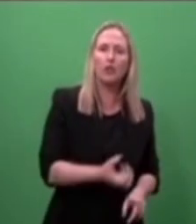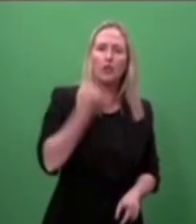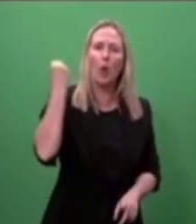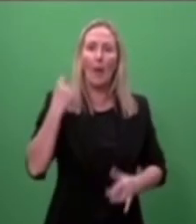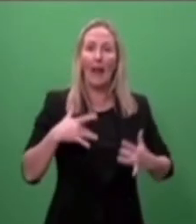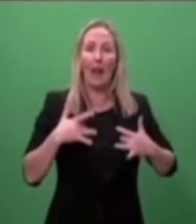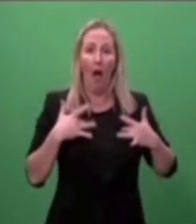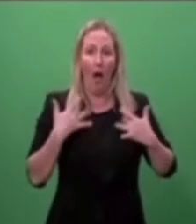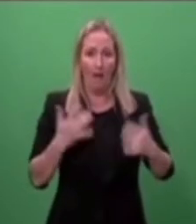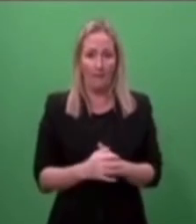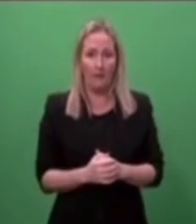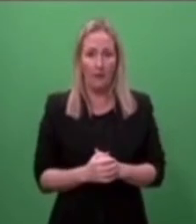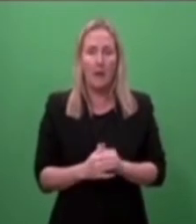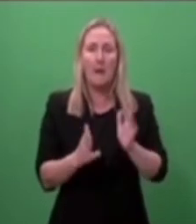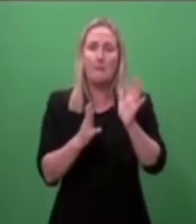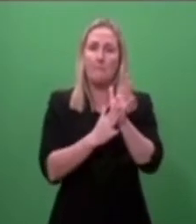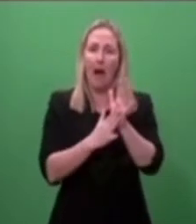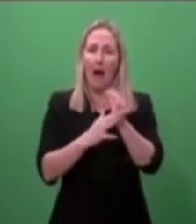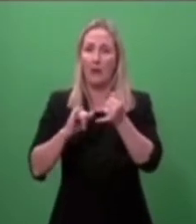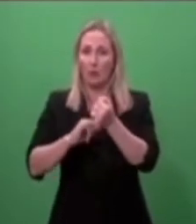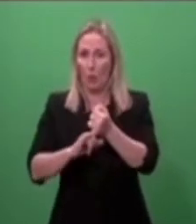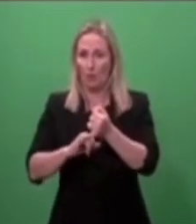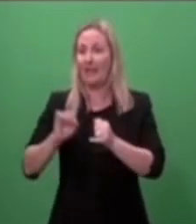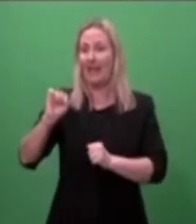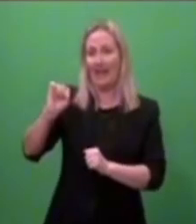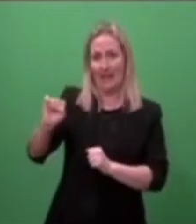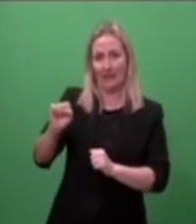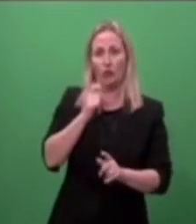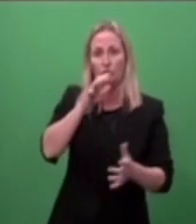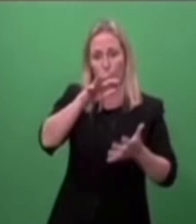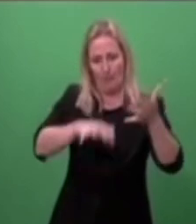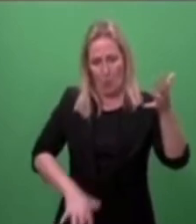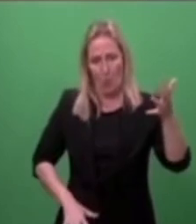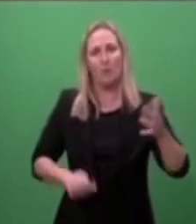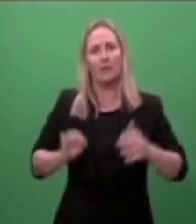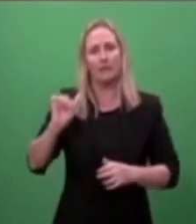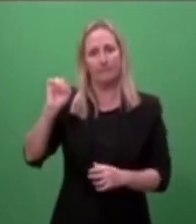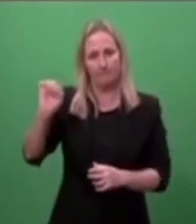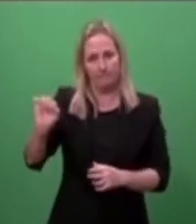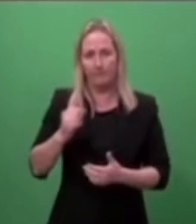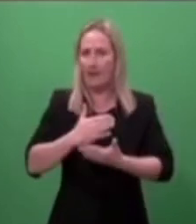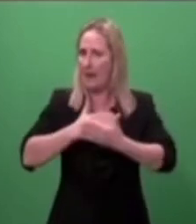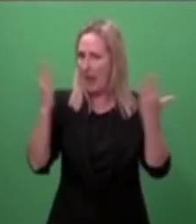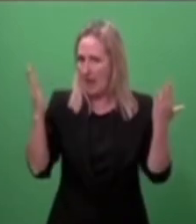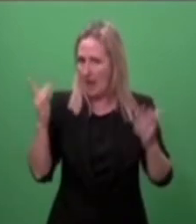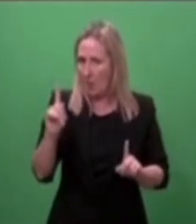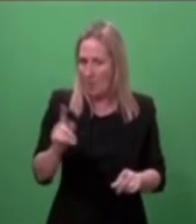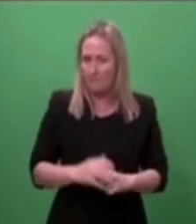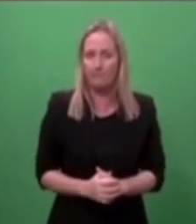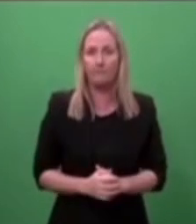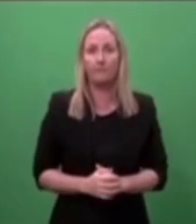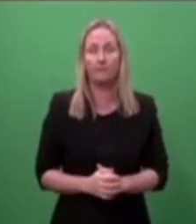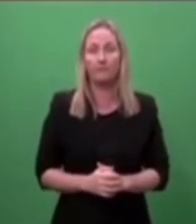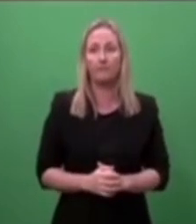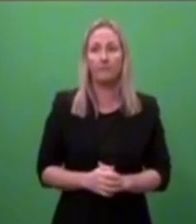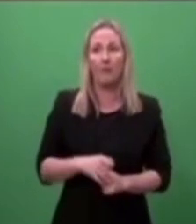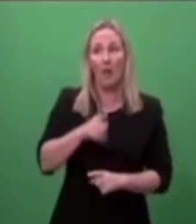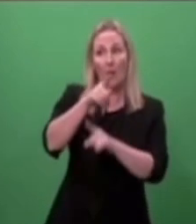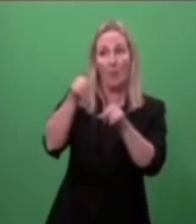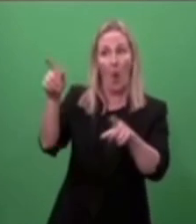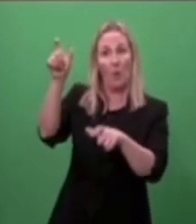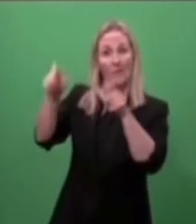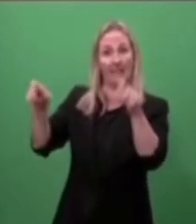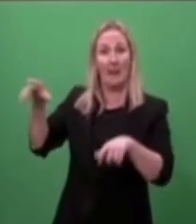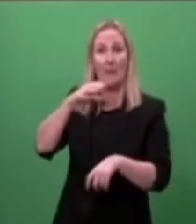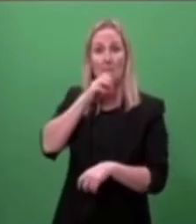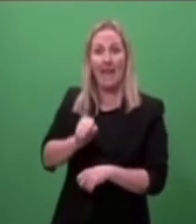report, sums up the nature of the abuse clearly. These men used and abused their